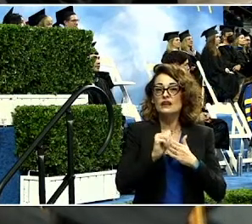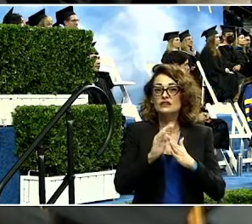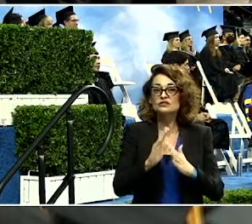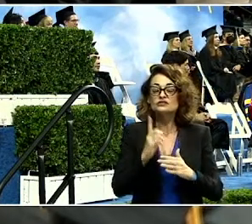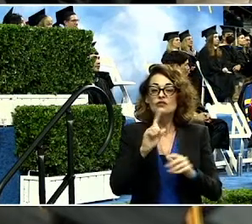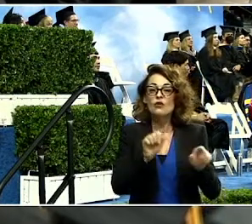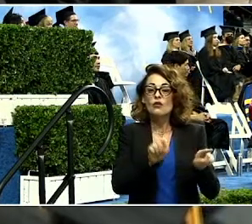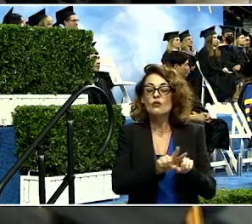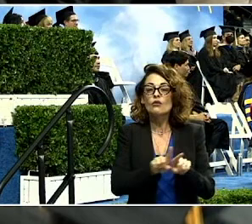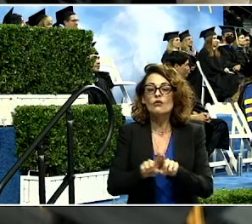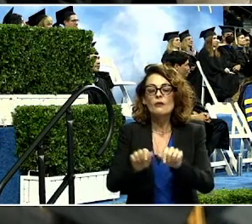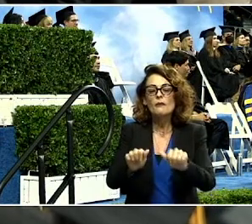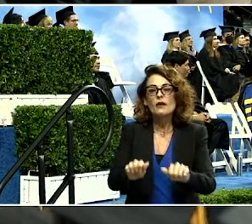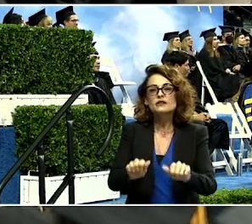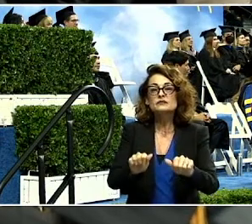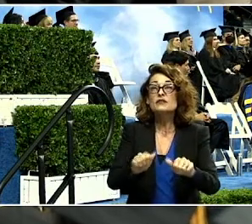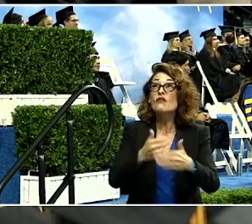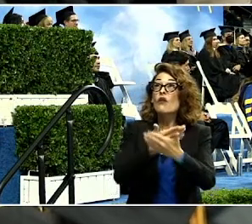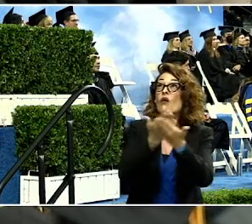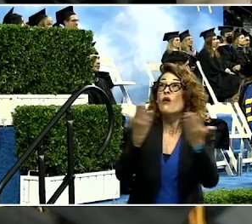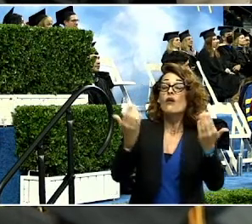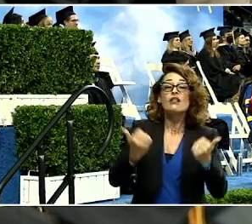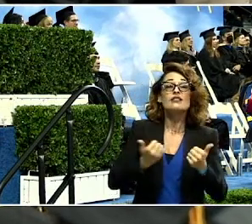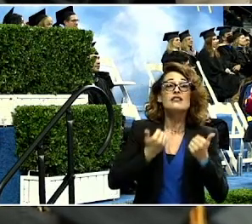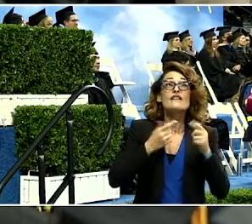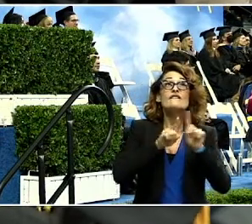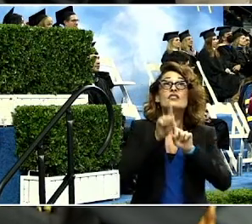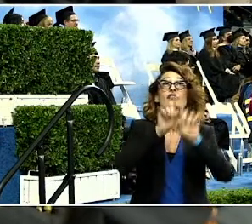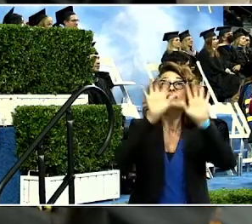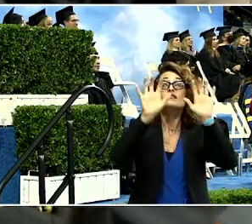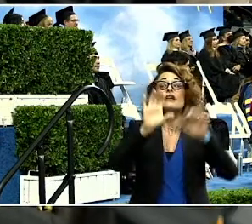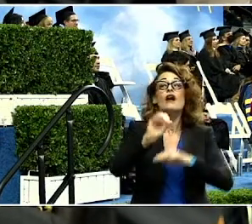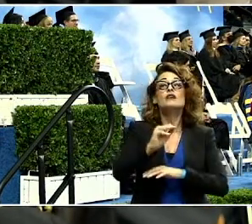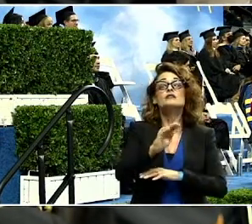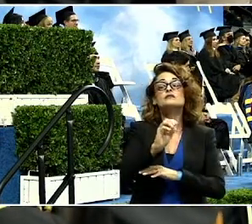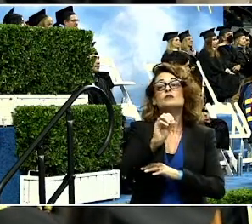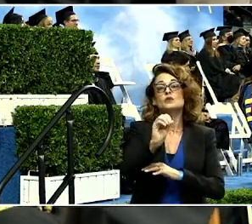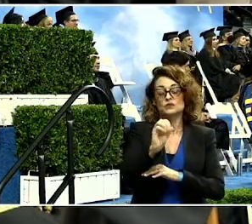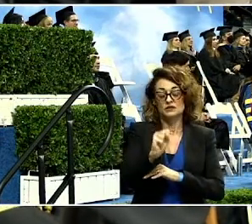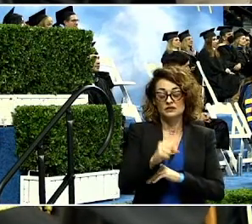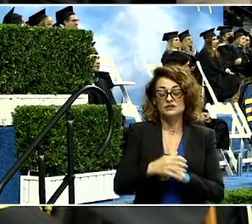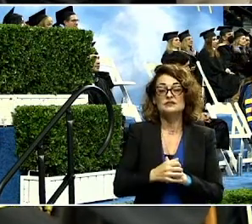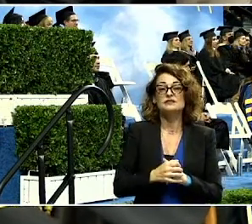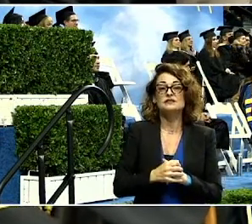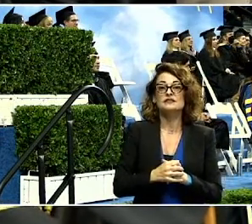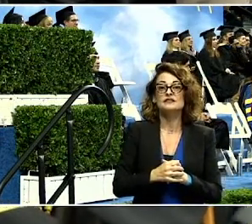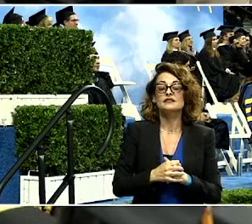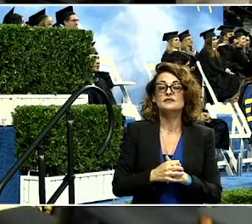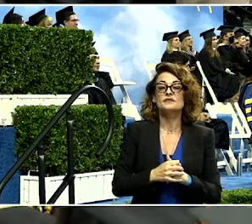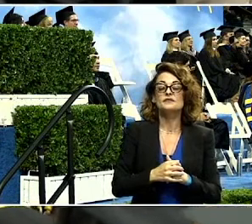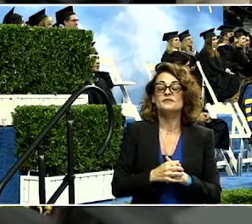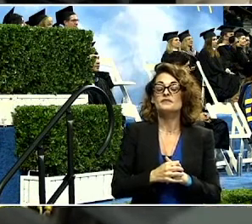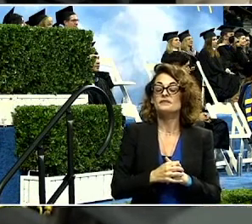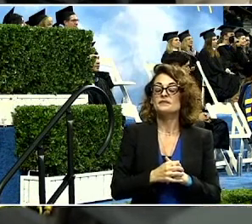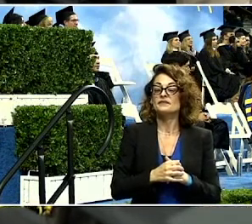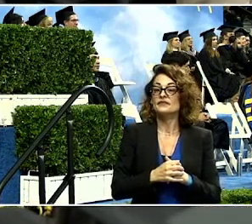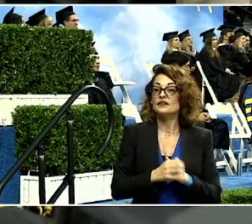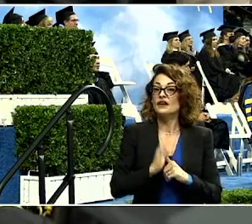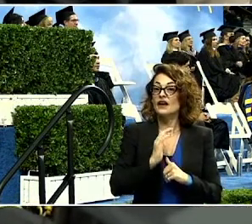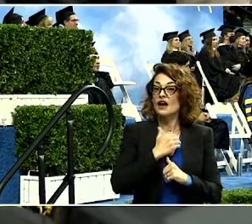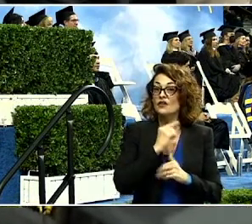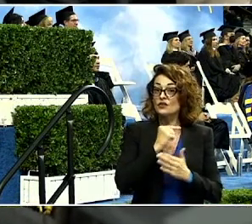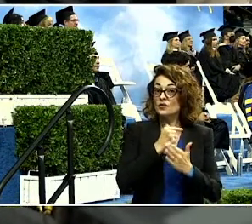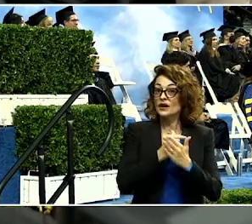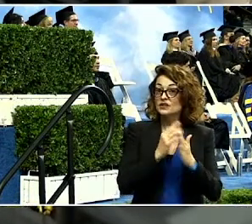other life in the cosmos, will be pioneered by our physics and astronomy graduates. Our graduates in